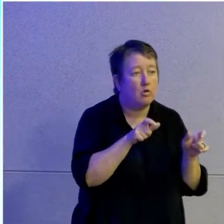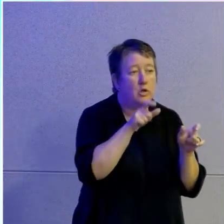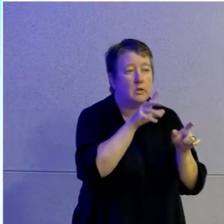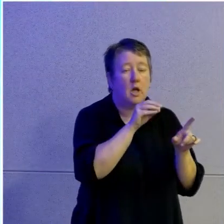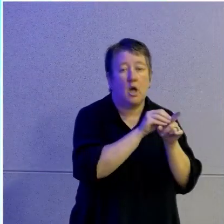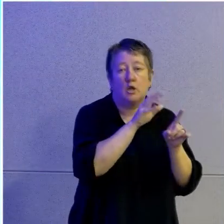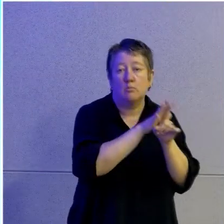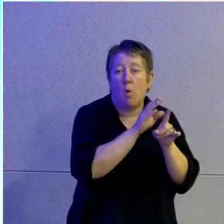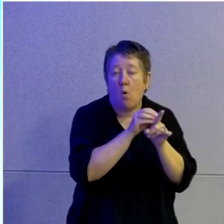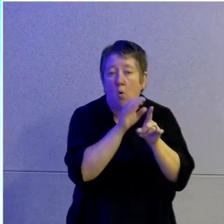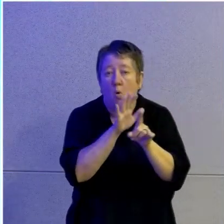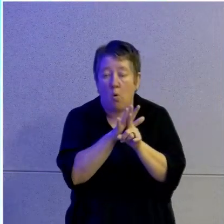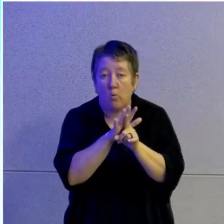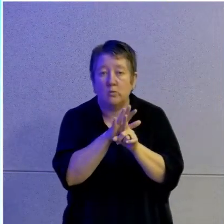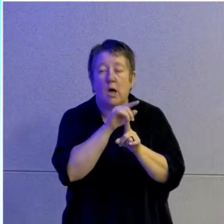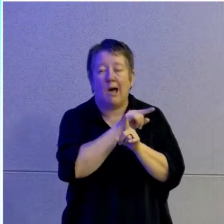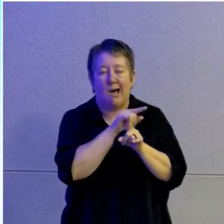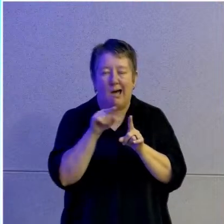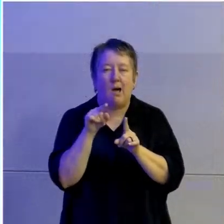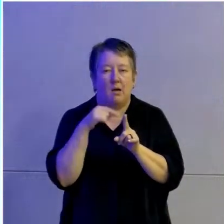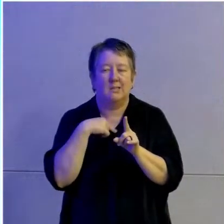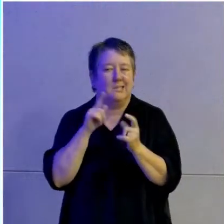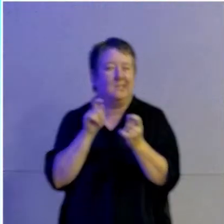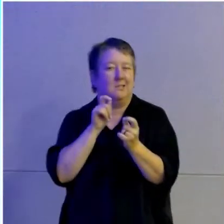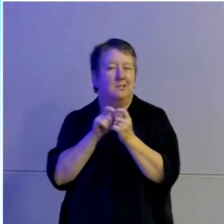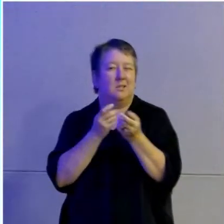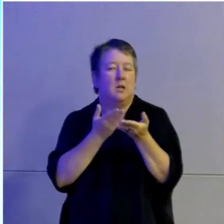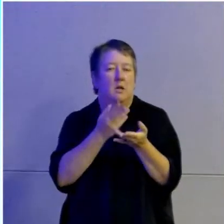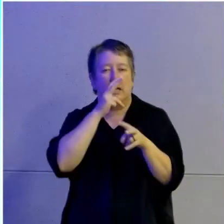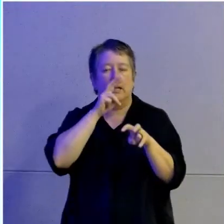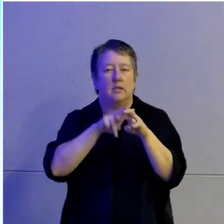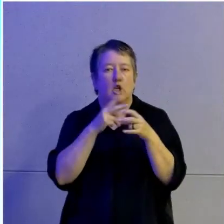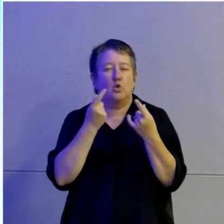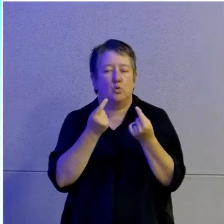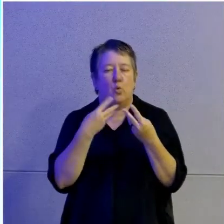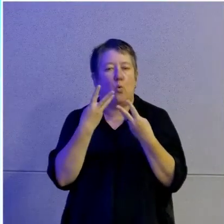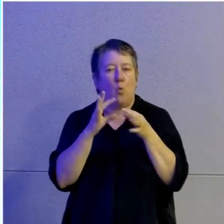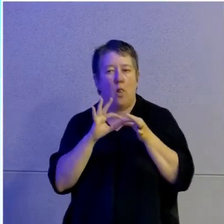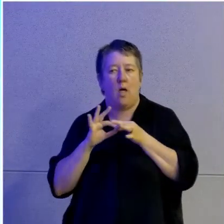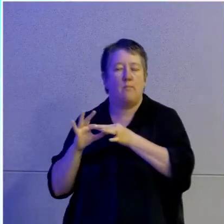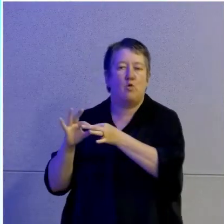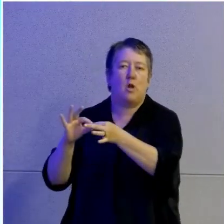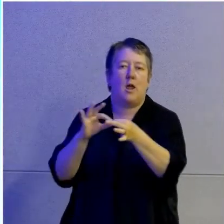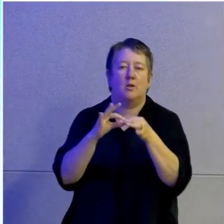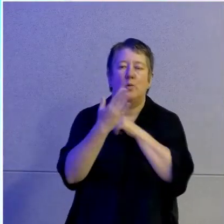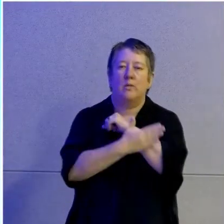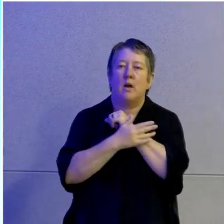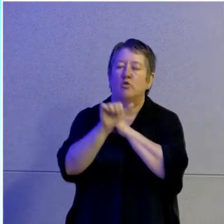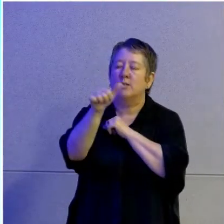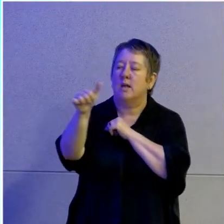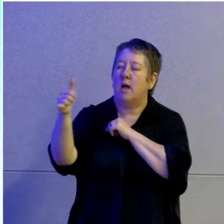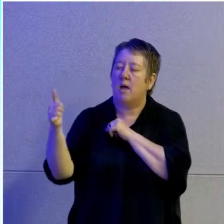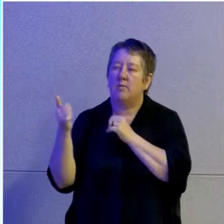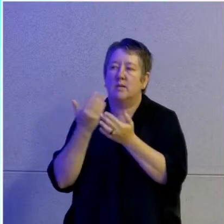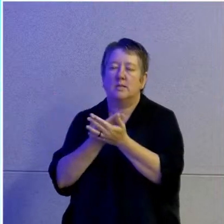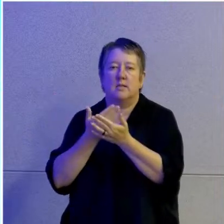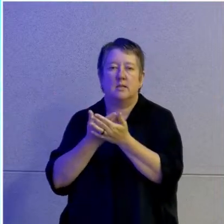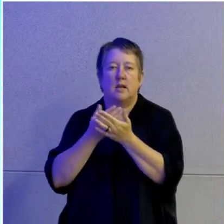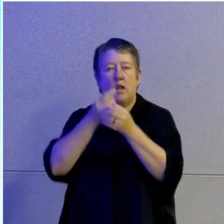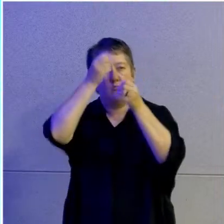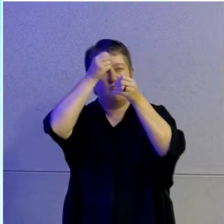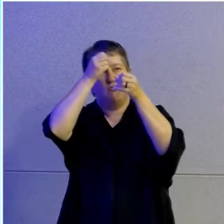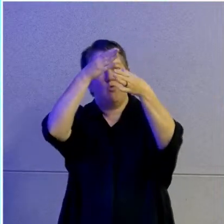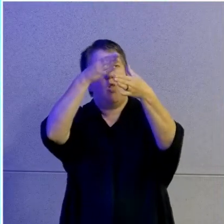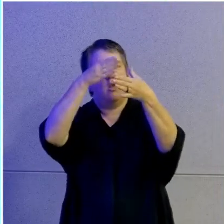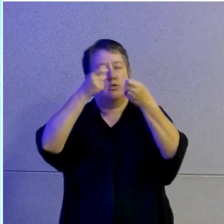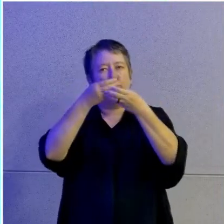is exactly what we need to do. Let us collaborate with other countries to expand the knowledge of our